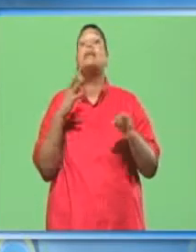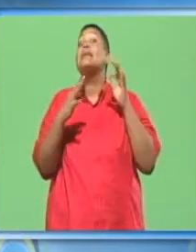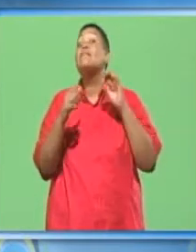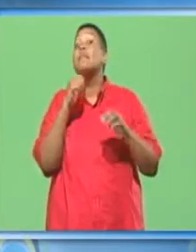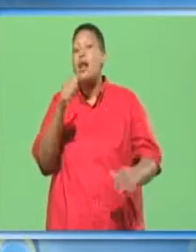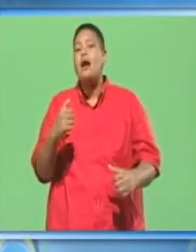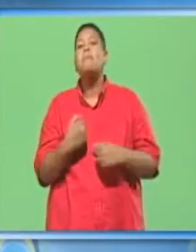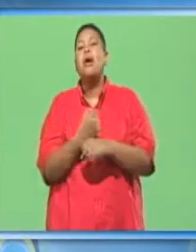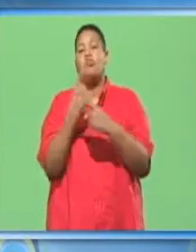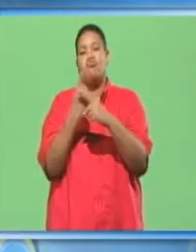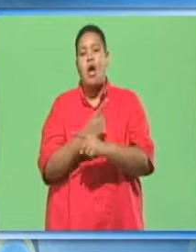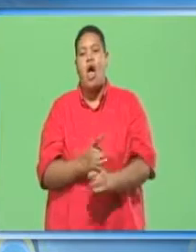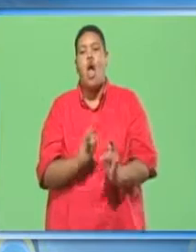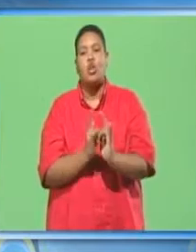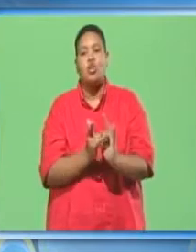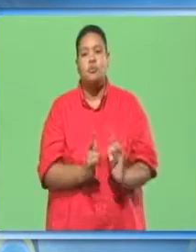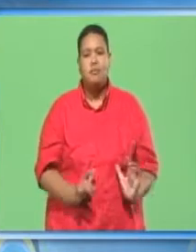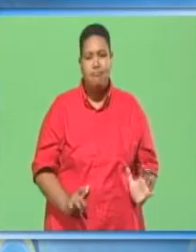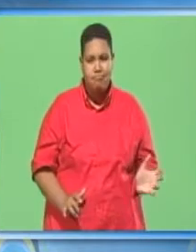necessary adjustments.